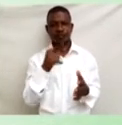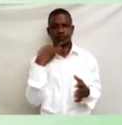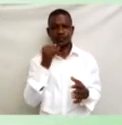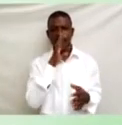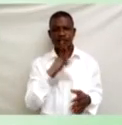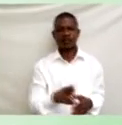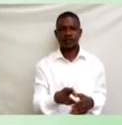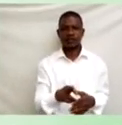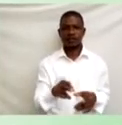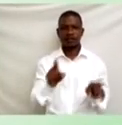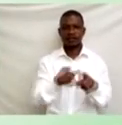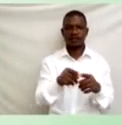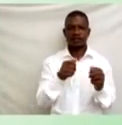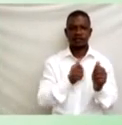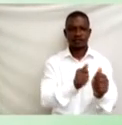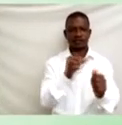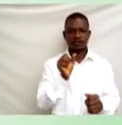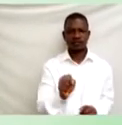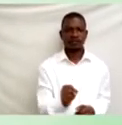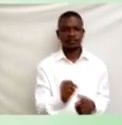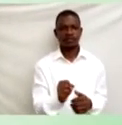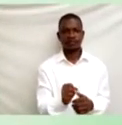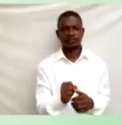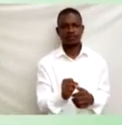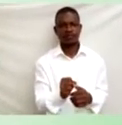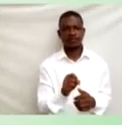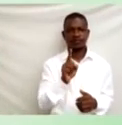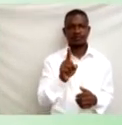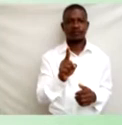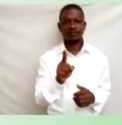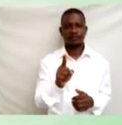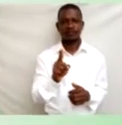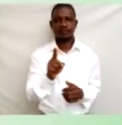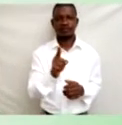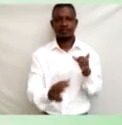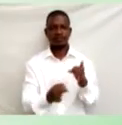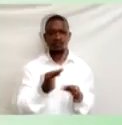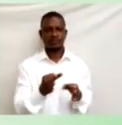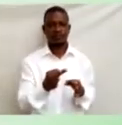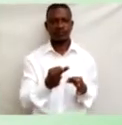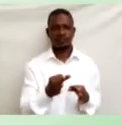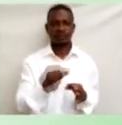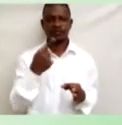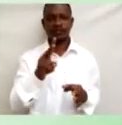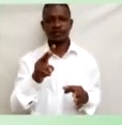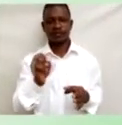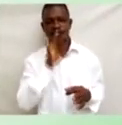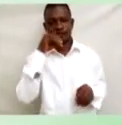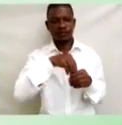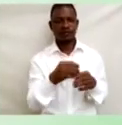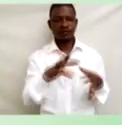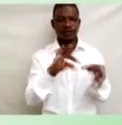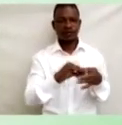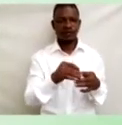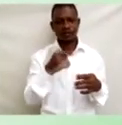demand, determine, insist, move, order, pray,